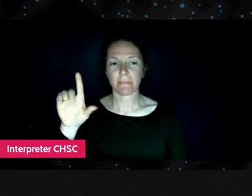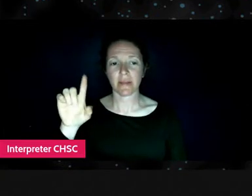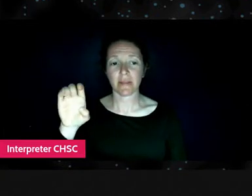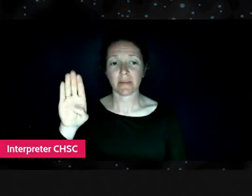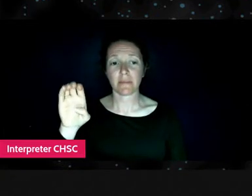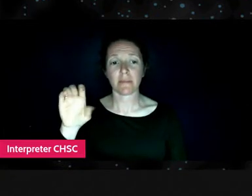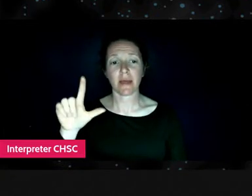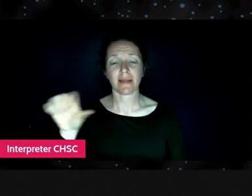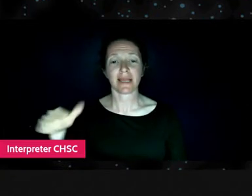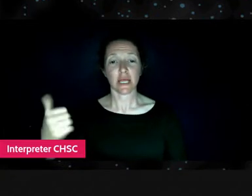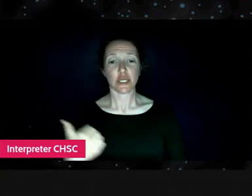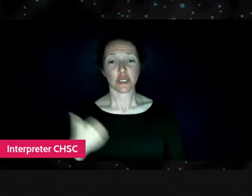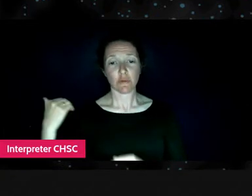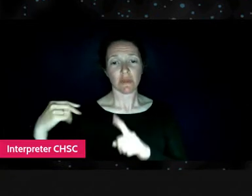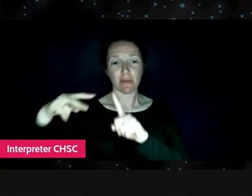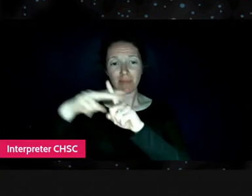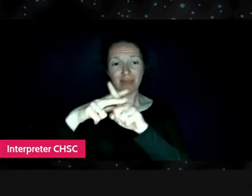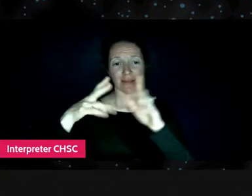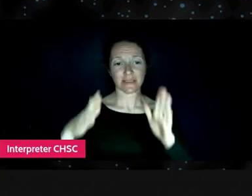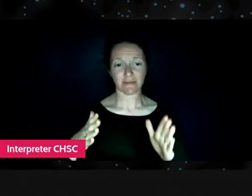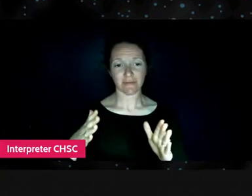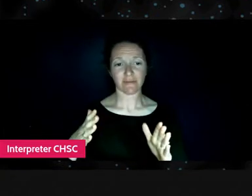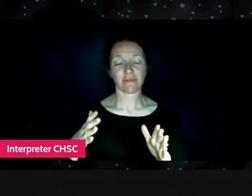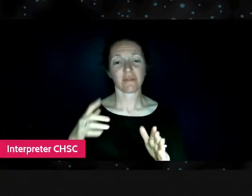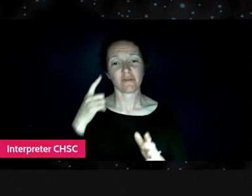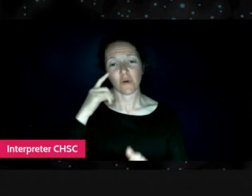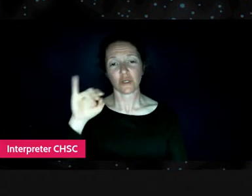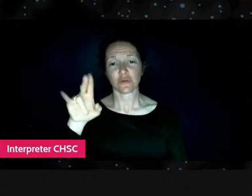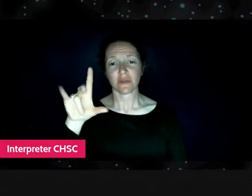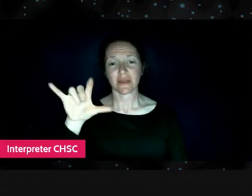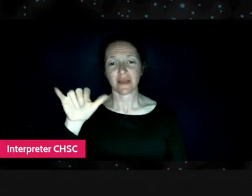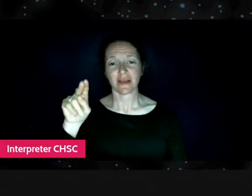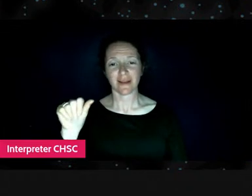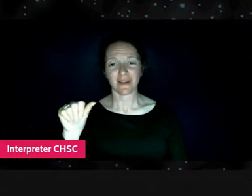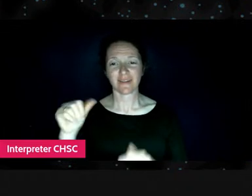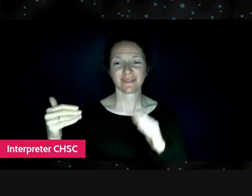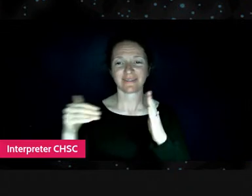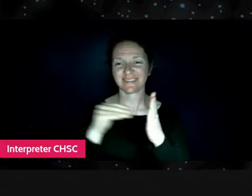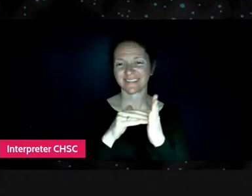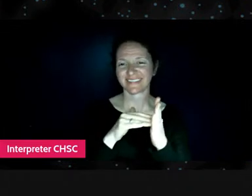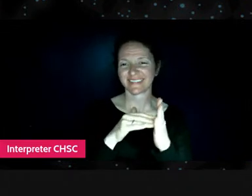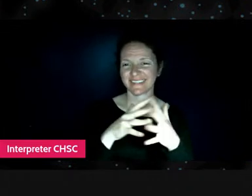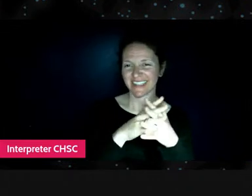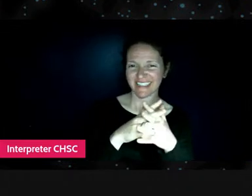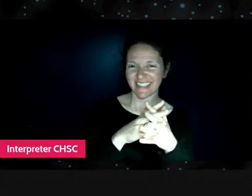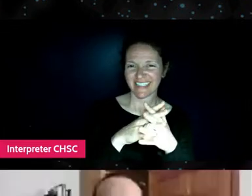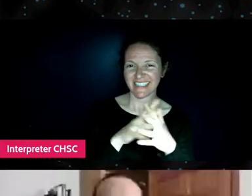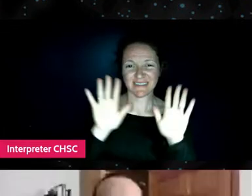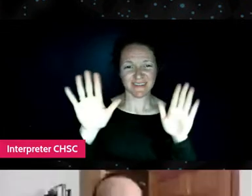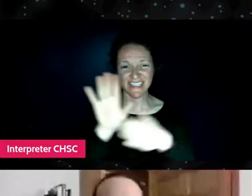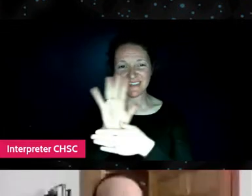the case of Juliana v. United States in the amazing film Youth v. Gov. So,